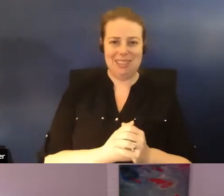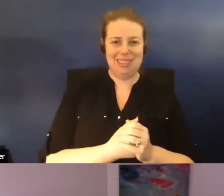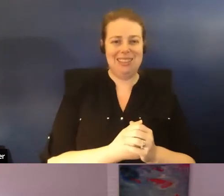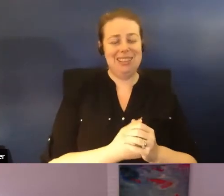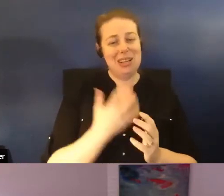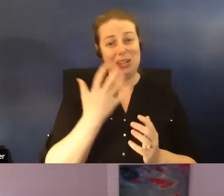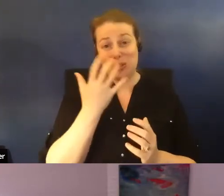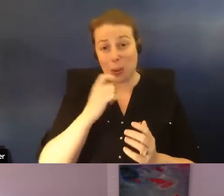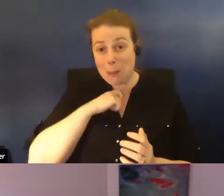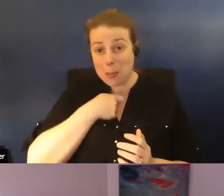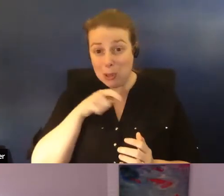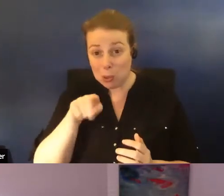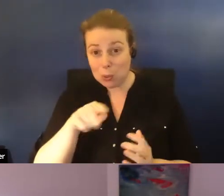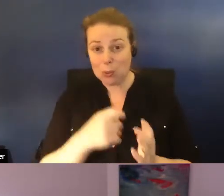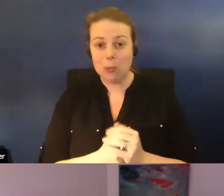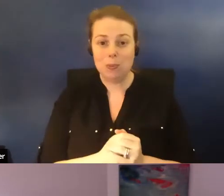You might be on mute there, Rosemary.